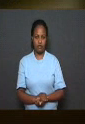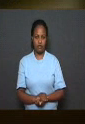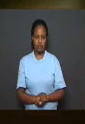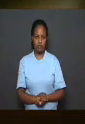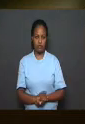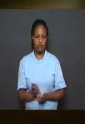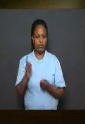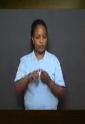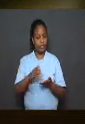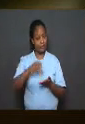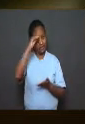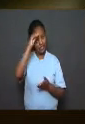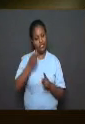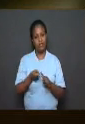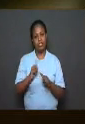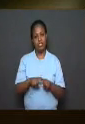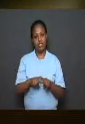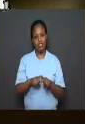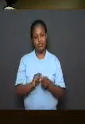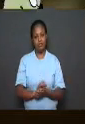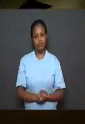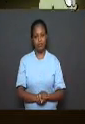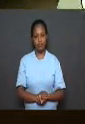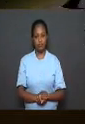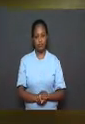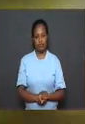Let's get back to our lesson.